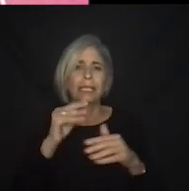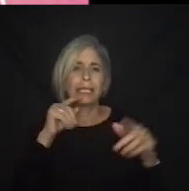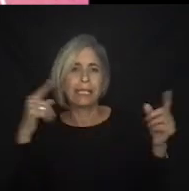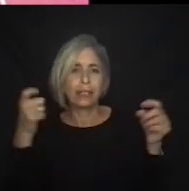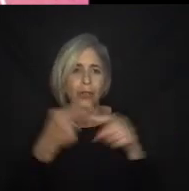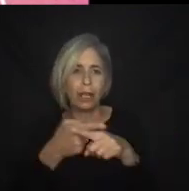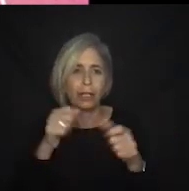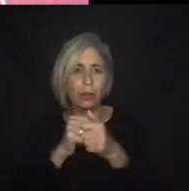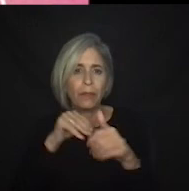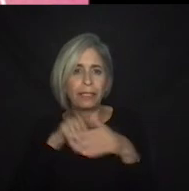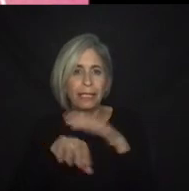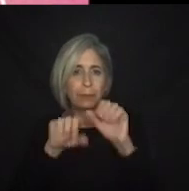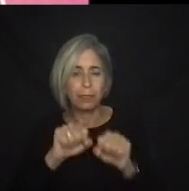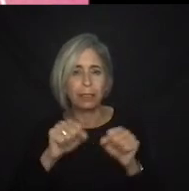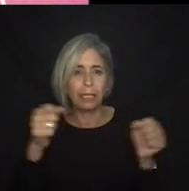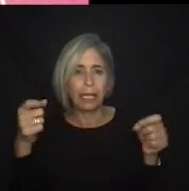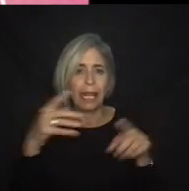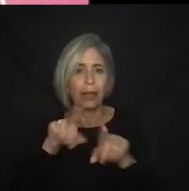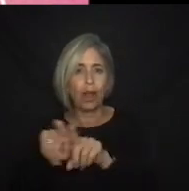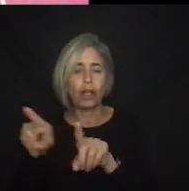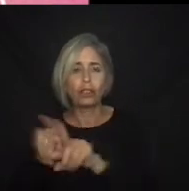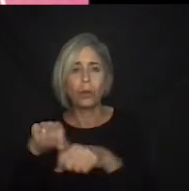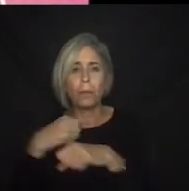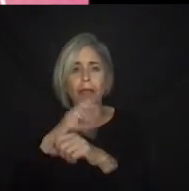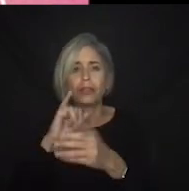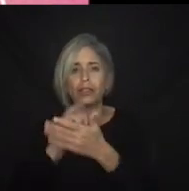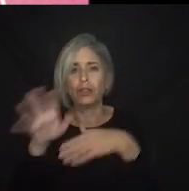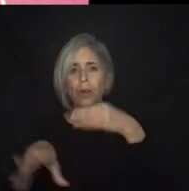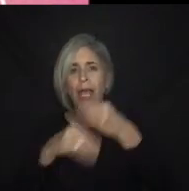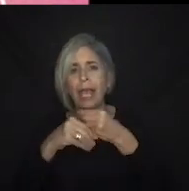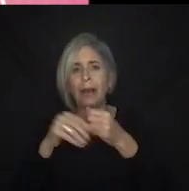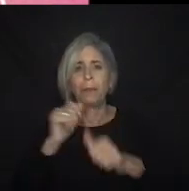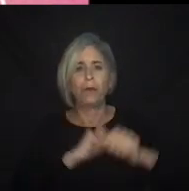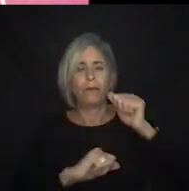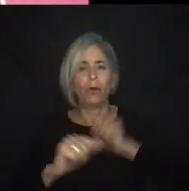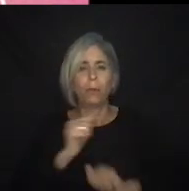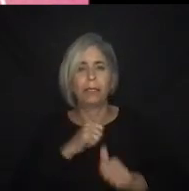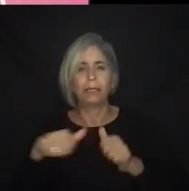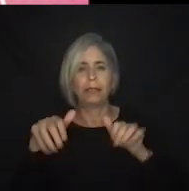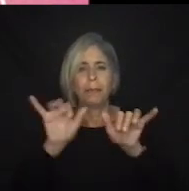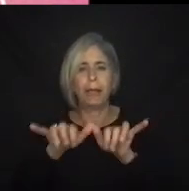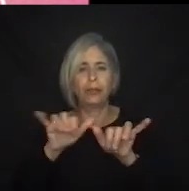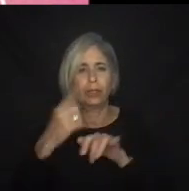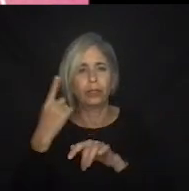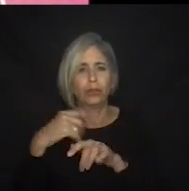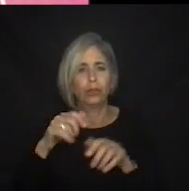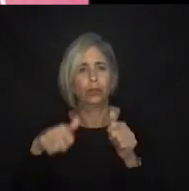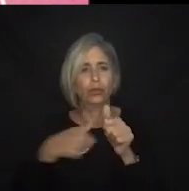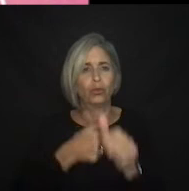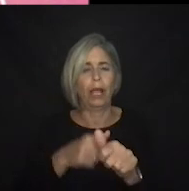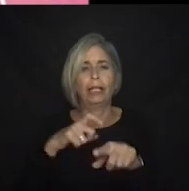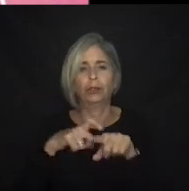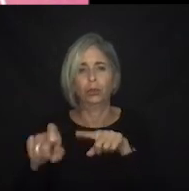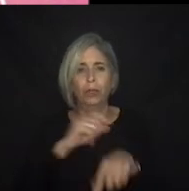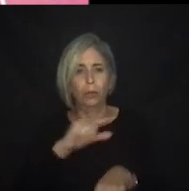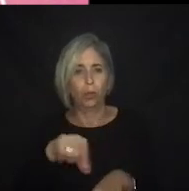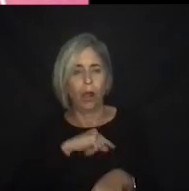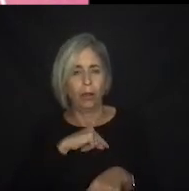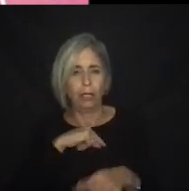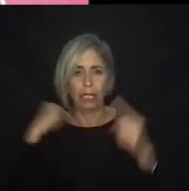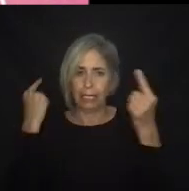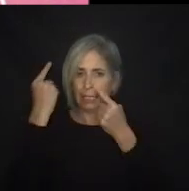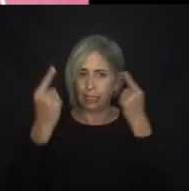and cross-device compatibility, and making sure to add in performance metrics to track stream quality. All of these considerations can